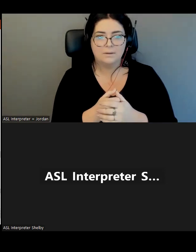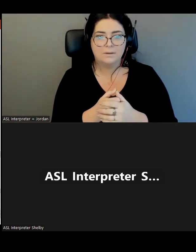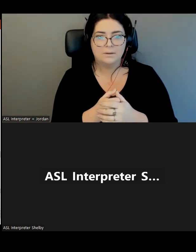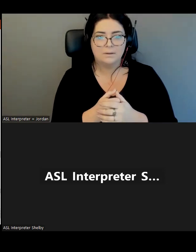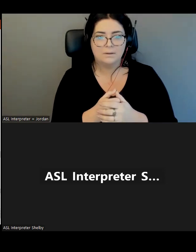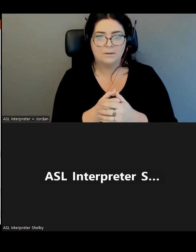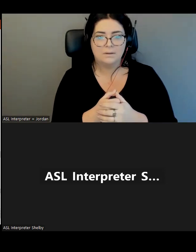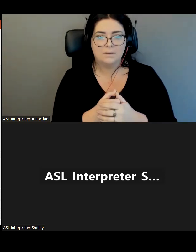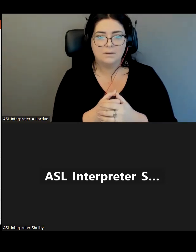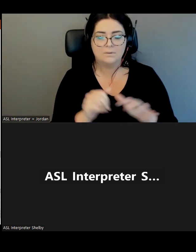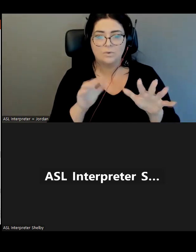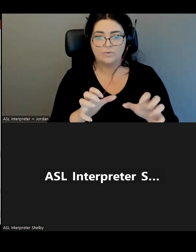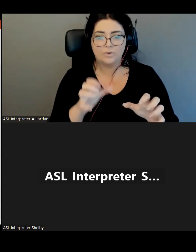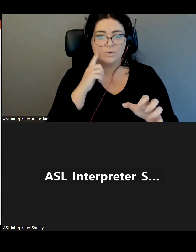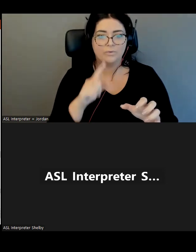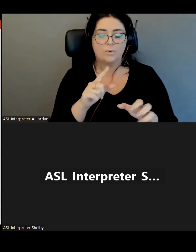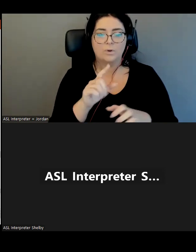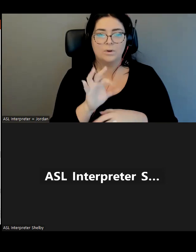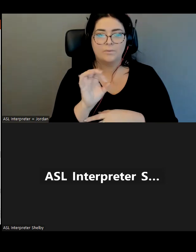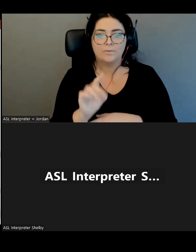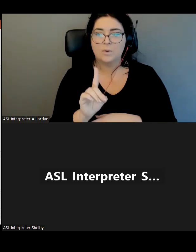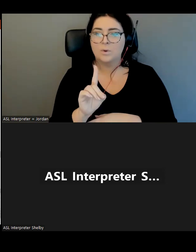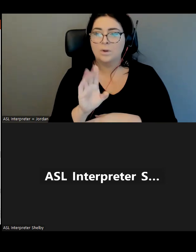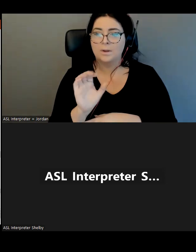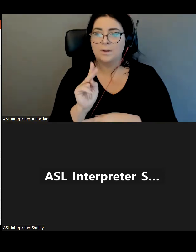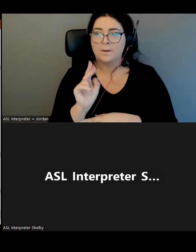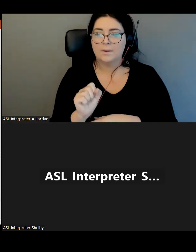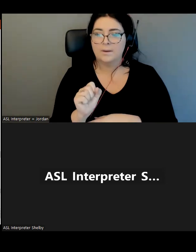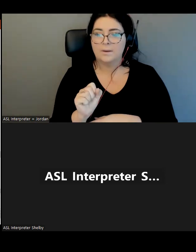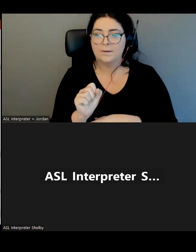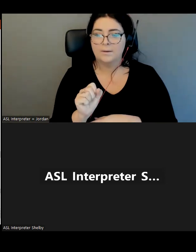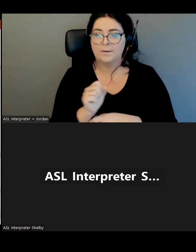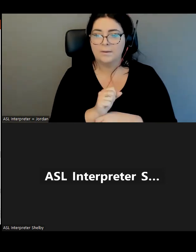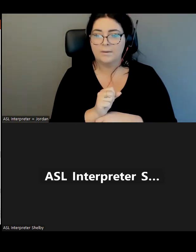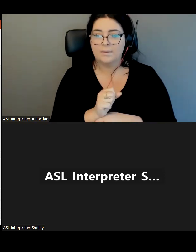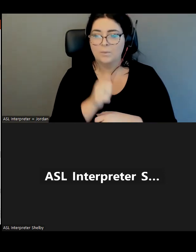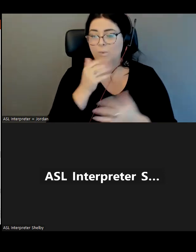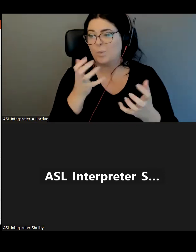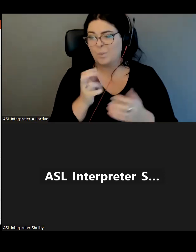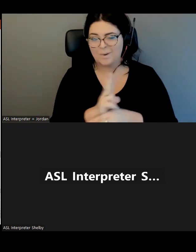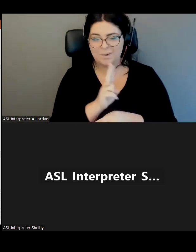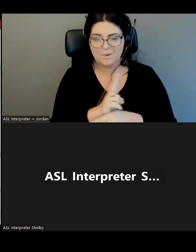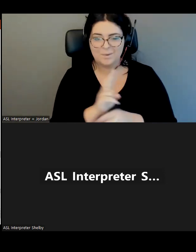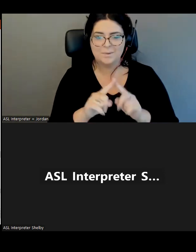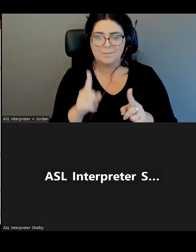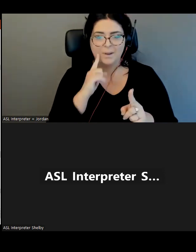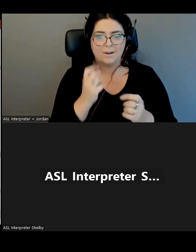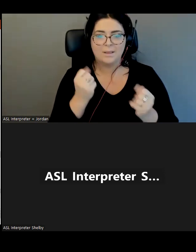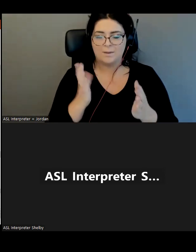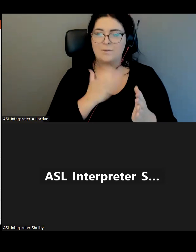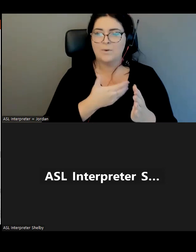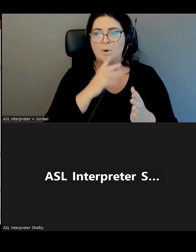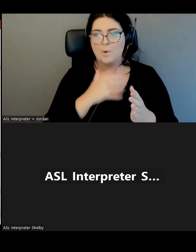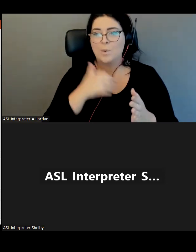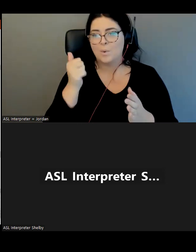a freezer for food banks. And I know food banks is not something that we want to use, but a lot of our older population do use